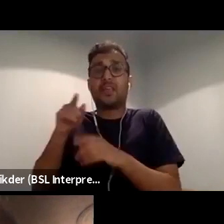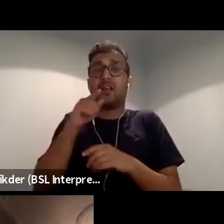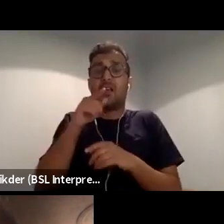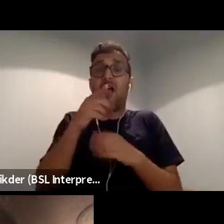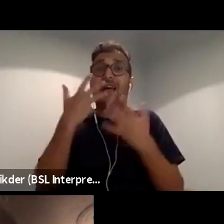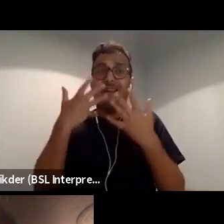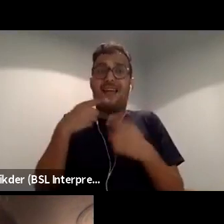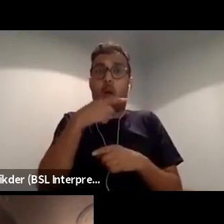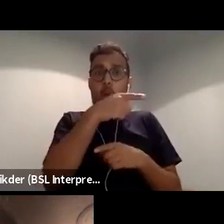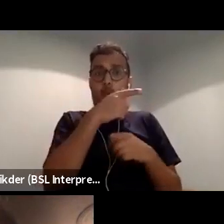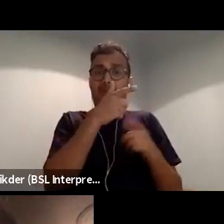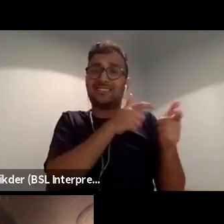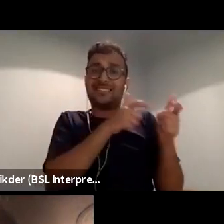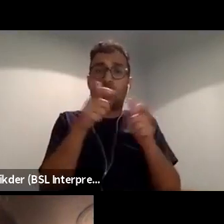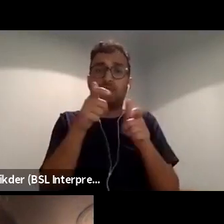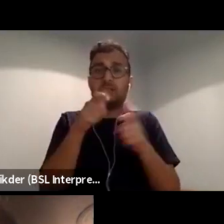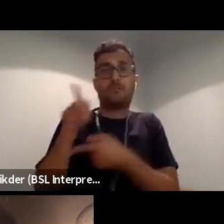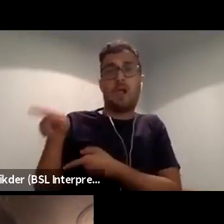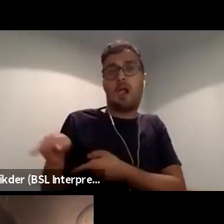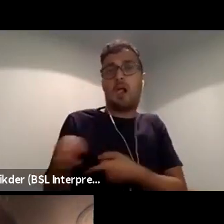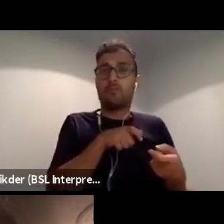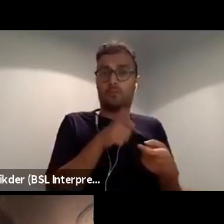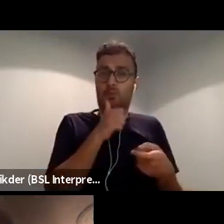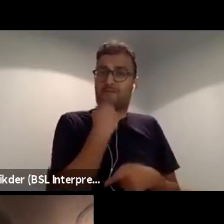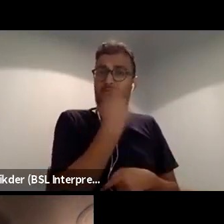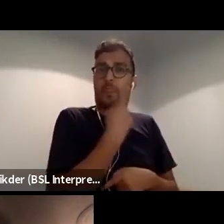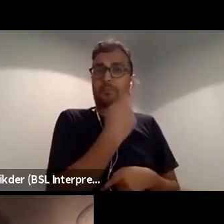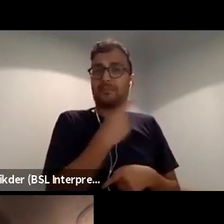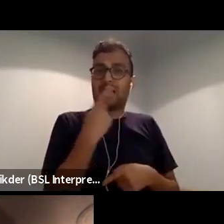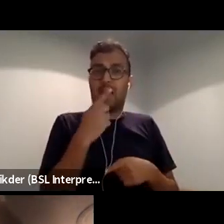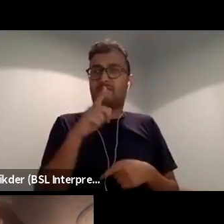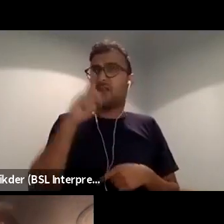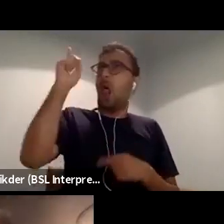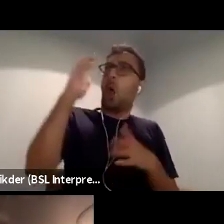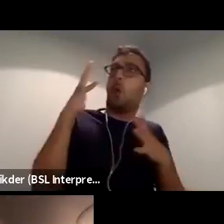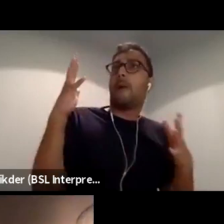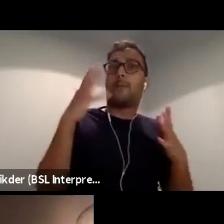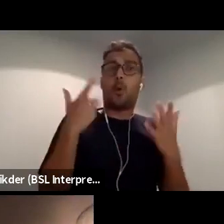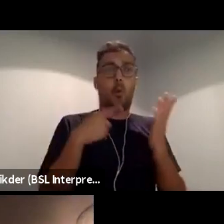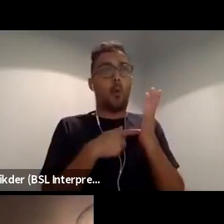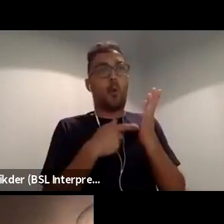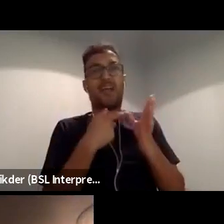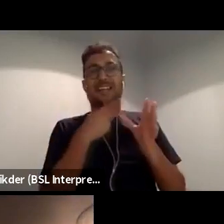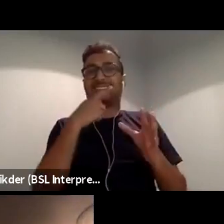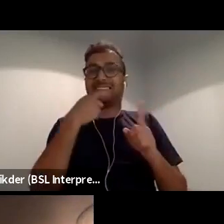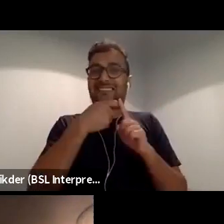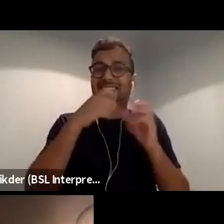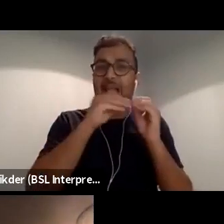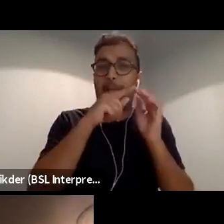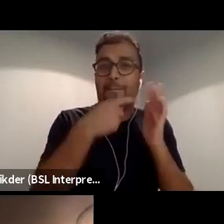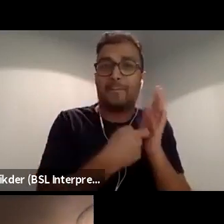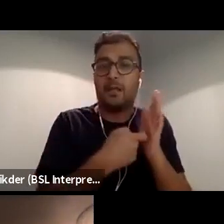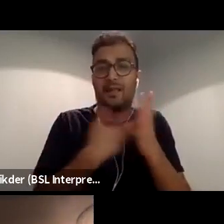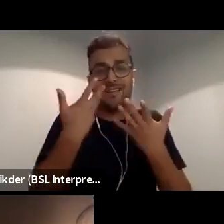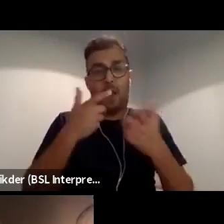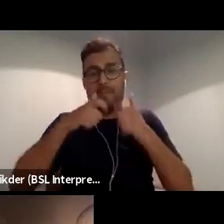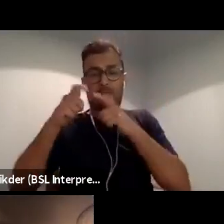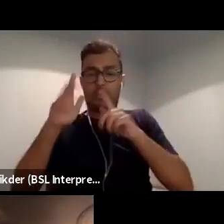think is really is appreciated, and I think sort of lifts the standard of reporting across the